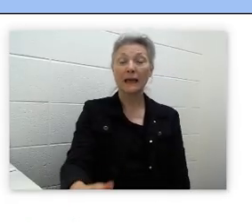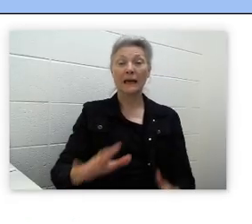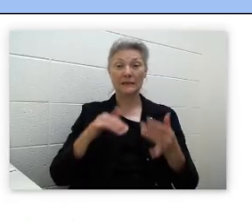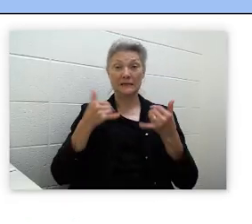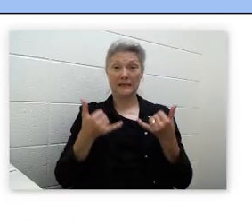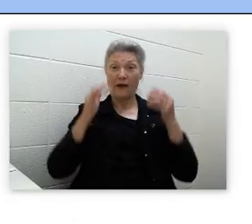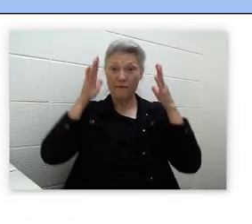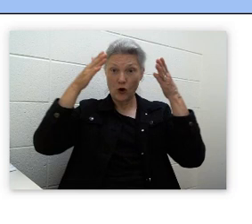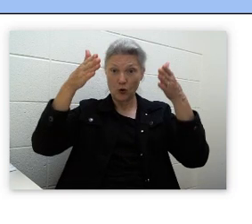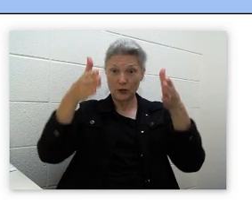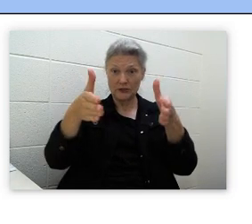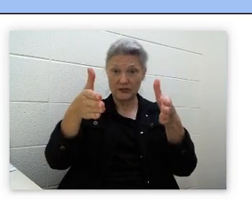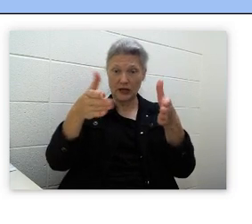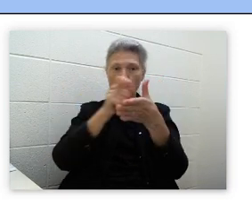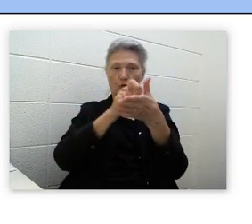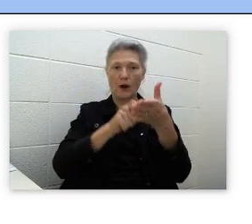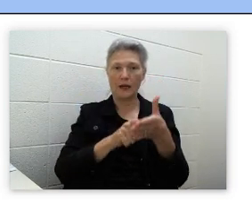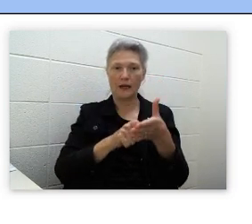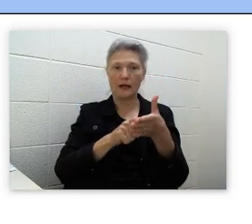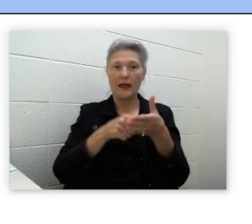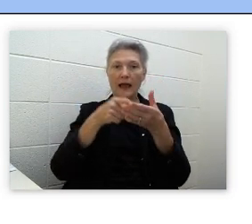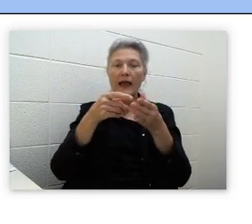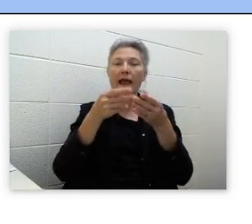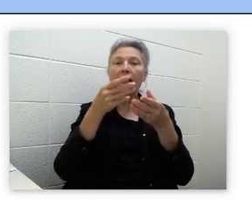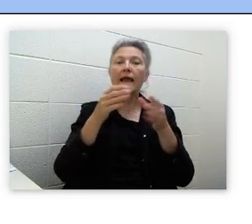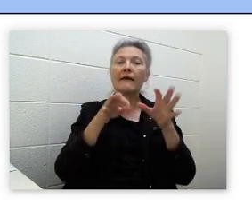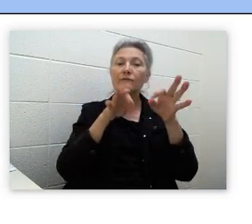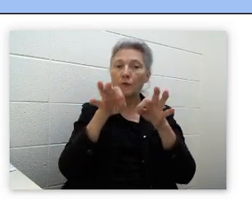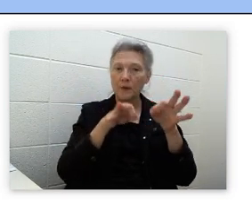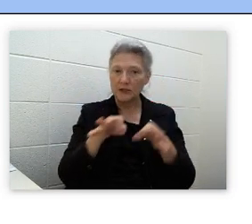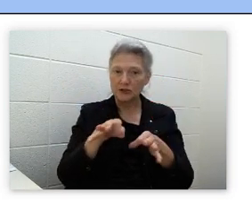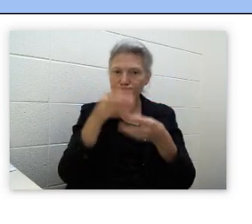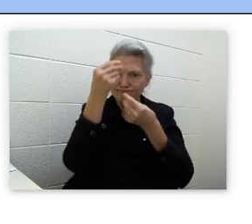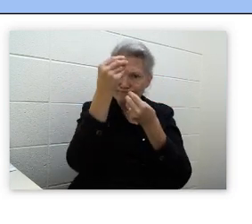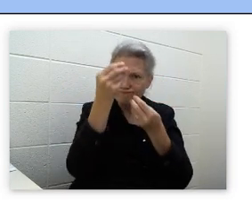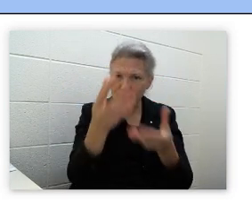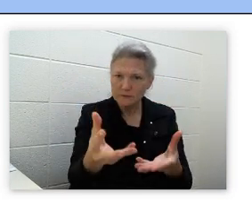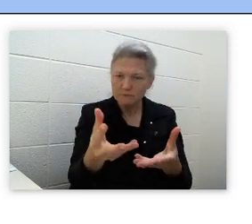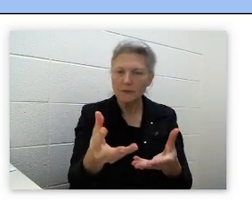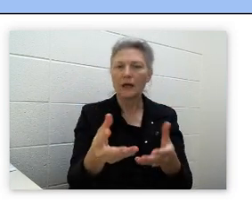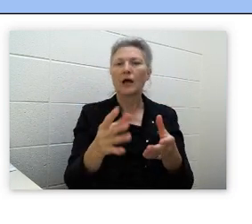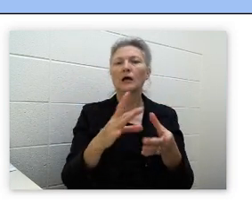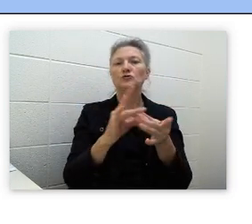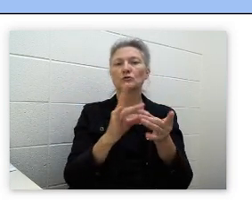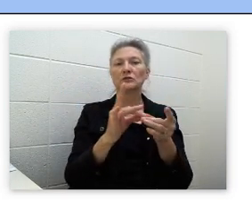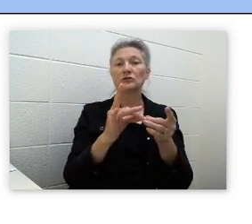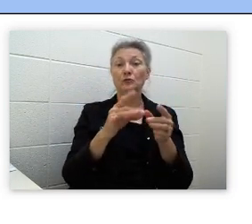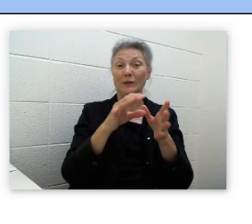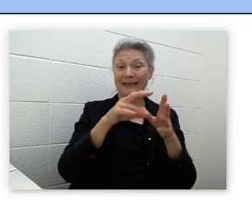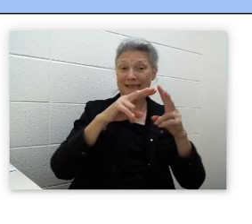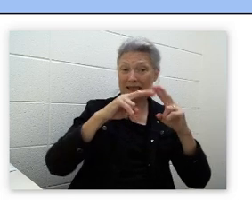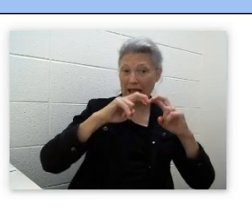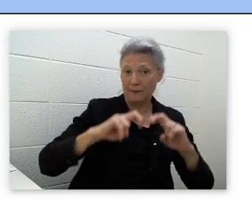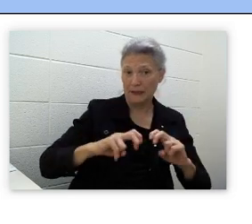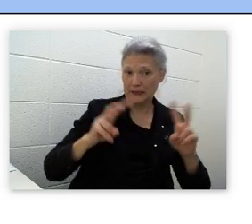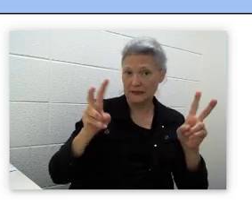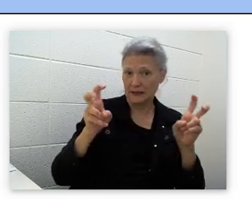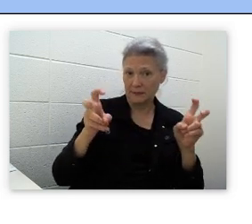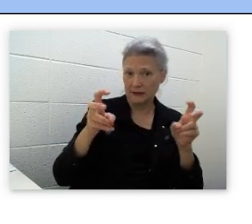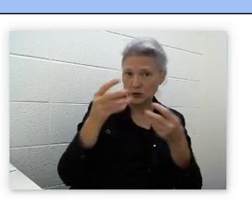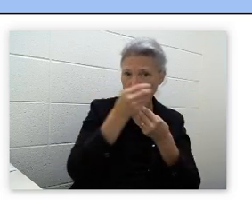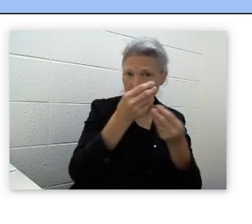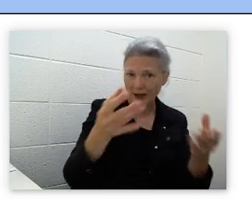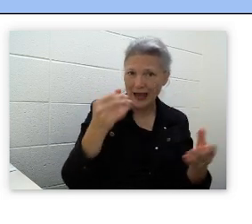Today, our focus is on writing informative and explanatory text to examine a topic and convey ideas and